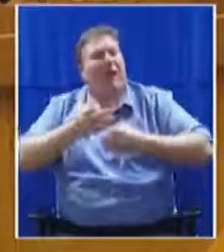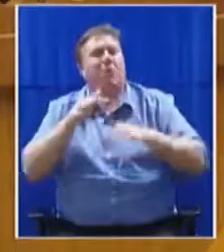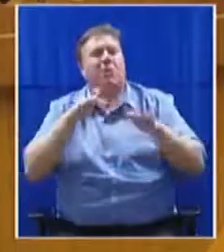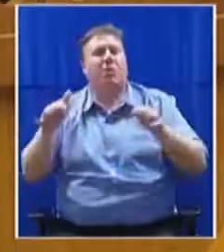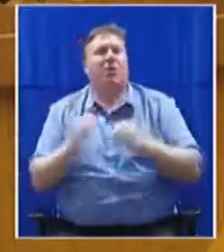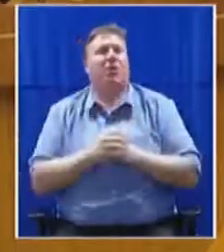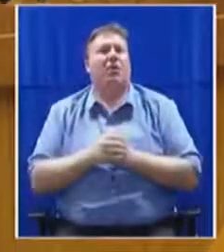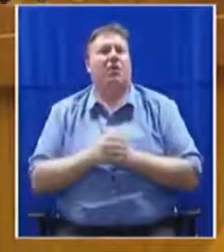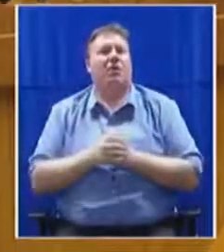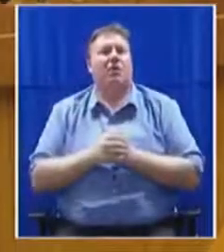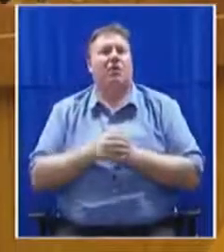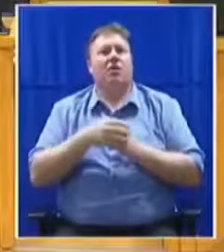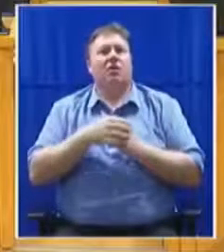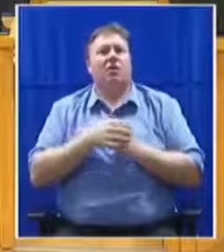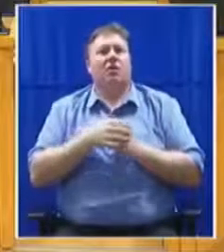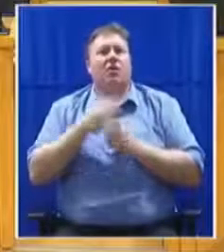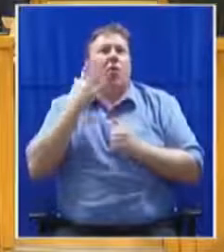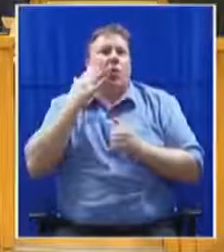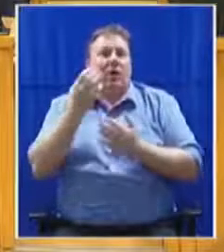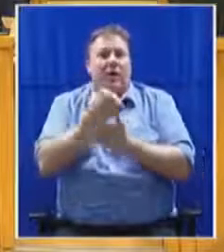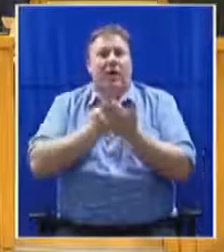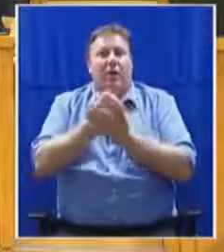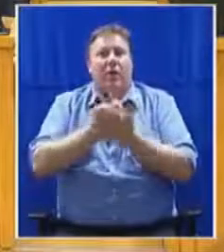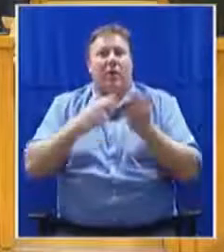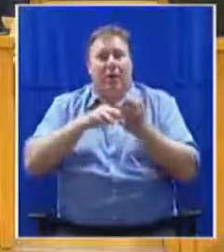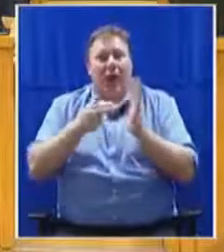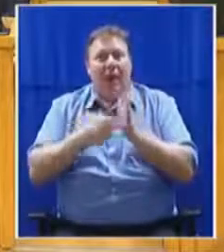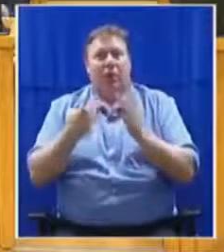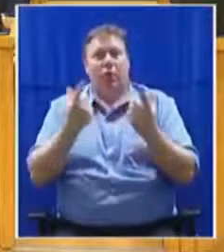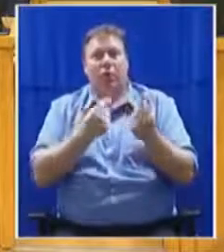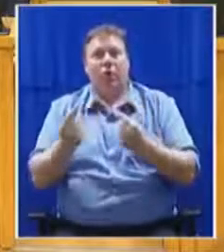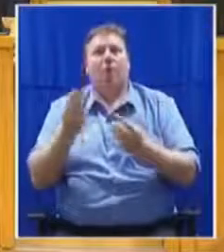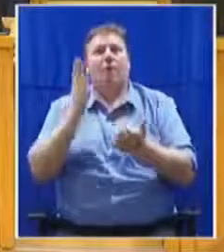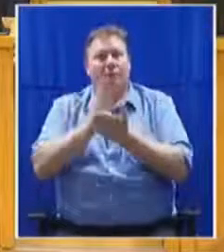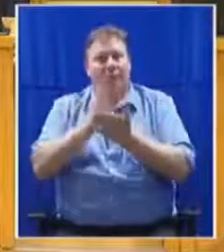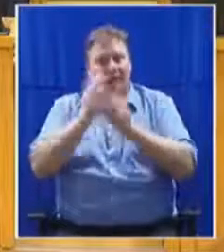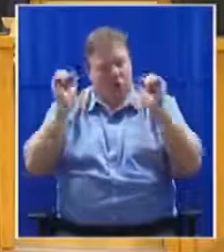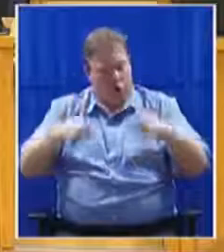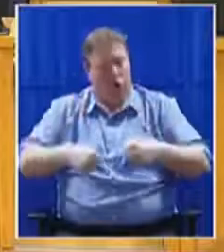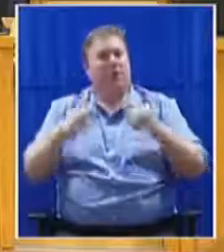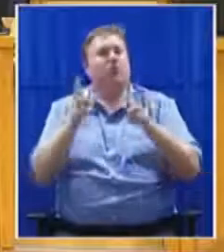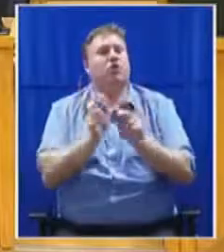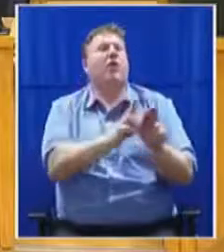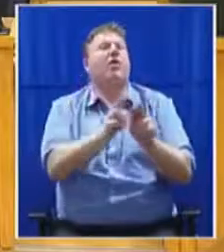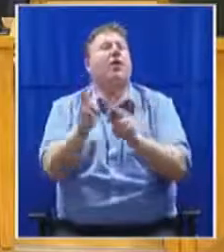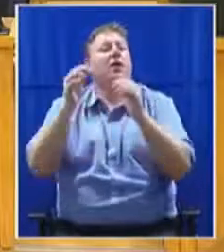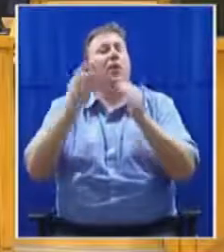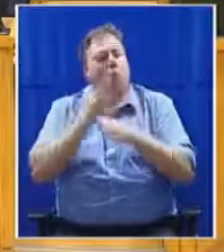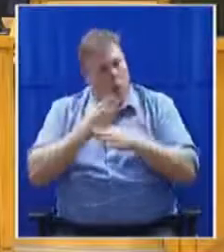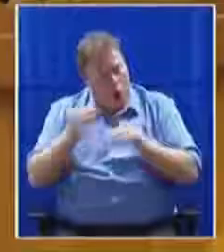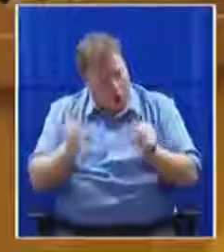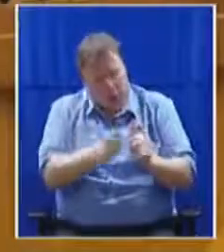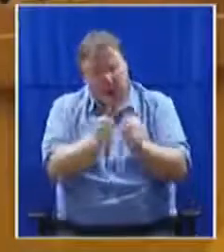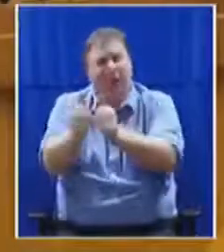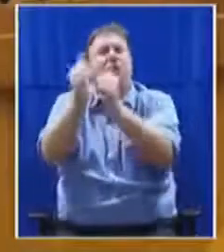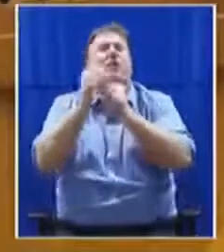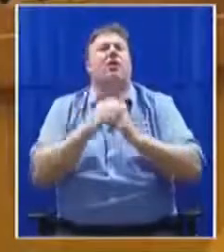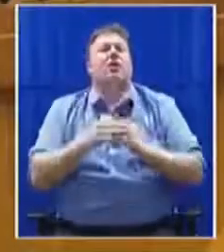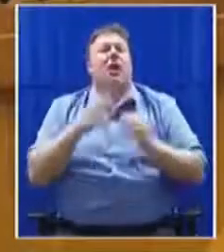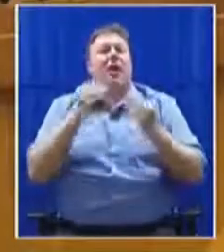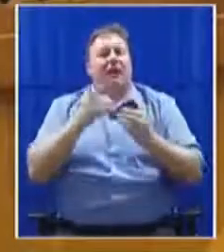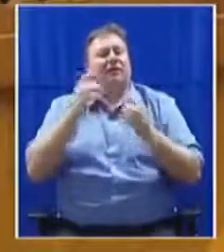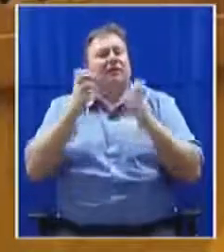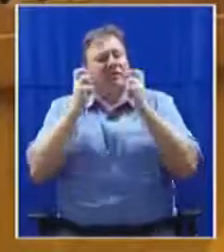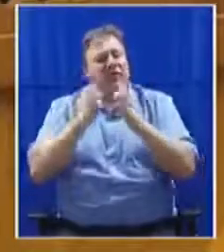when we come up with an economic plan, we must agree together, we must work together, and we must have the courage to make tough